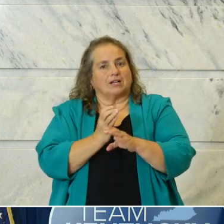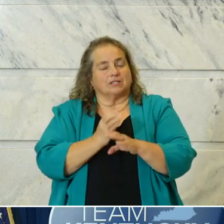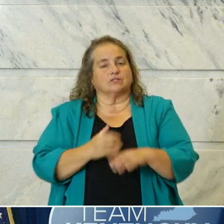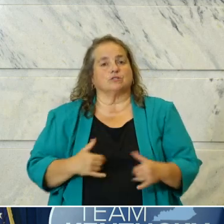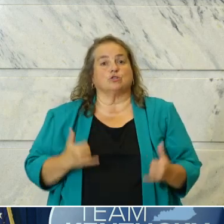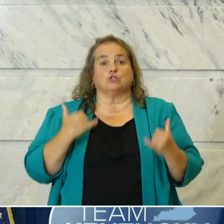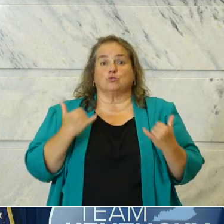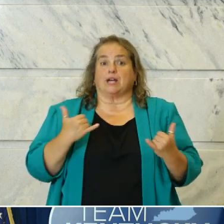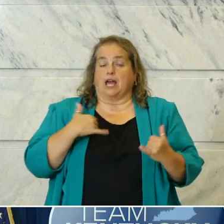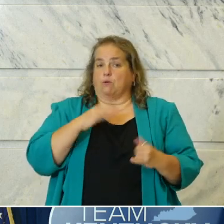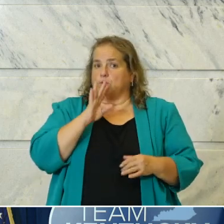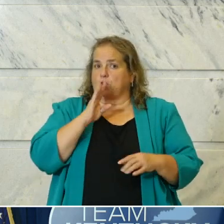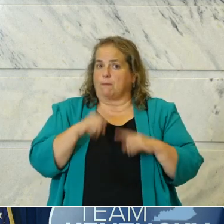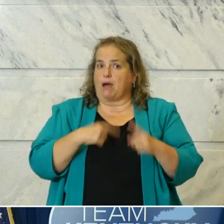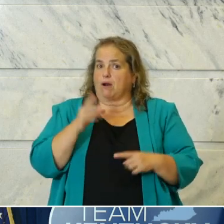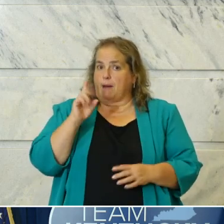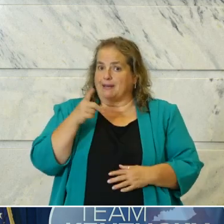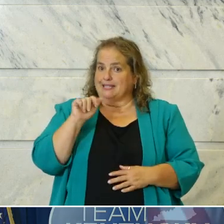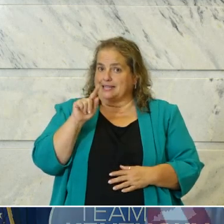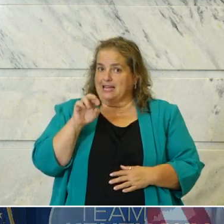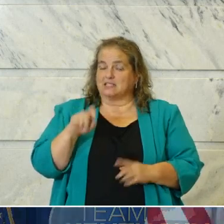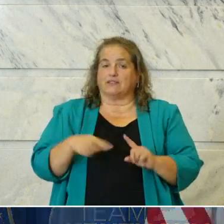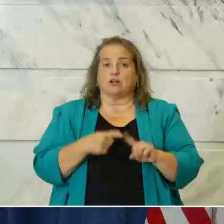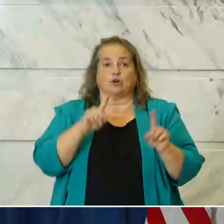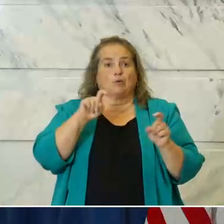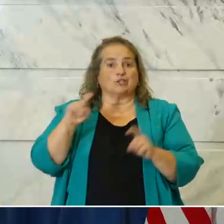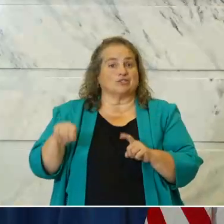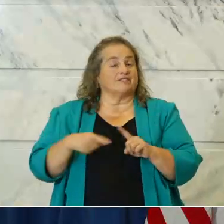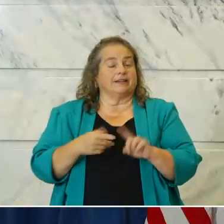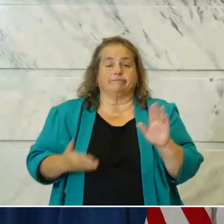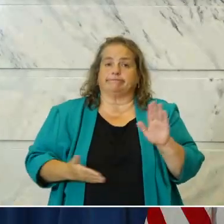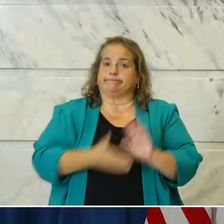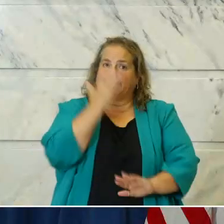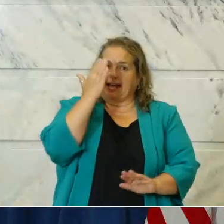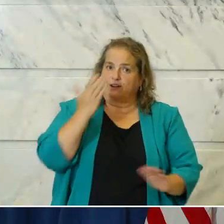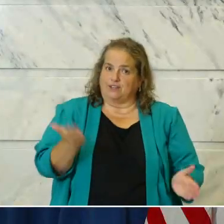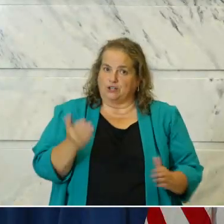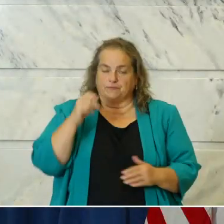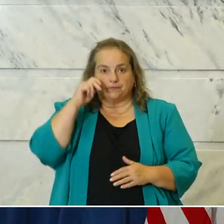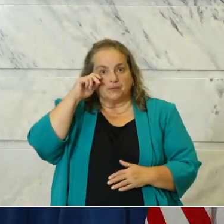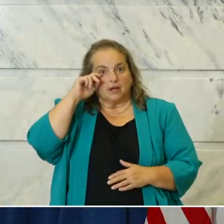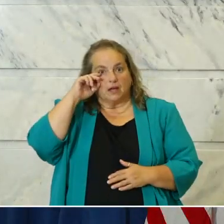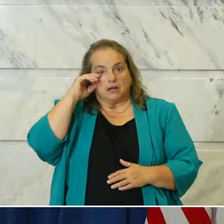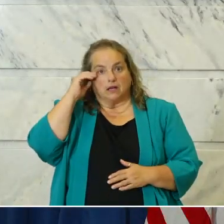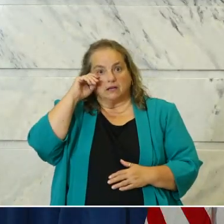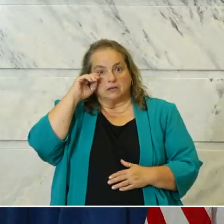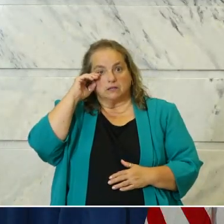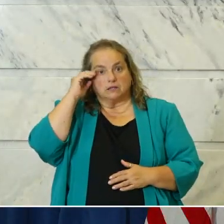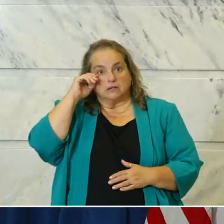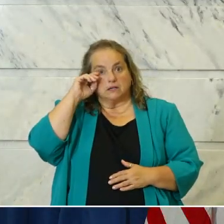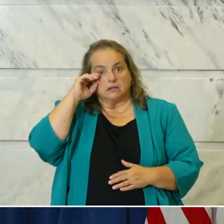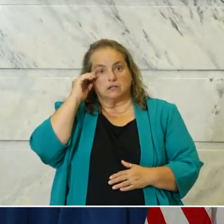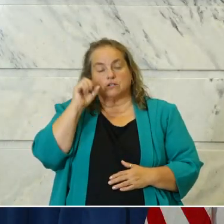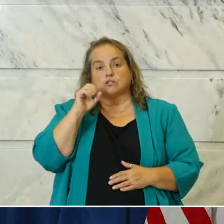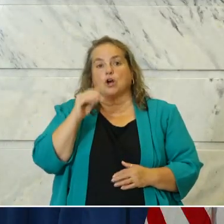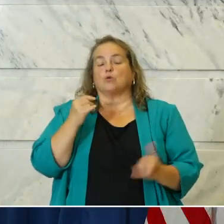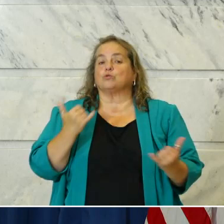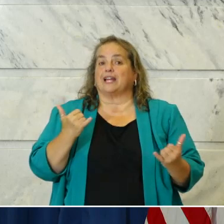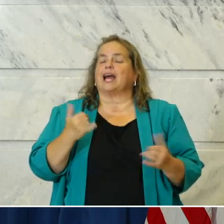the update and then turn to questions and then get out of here. So today, it's a tough